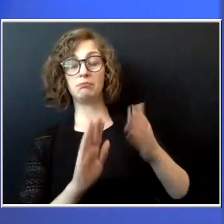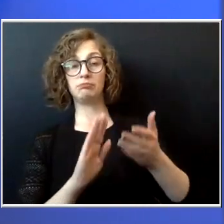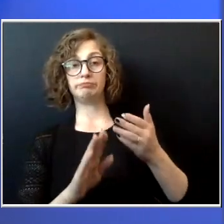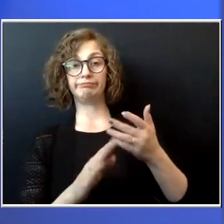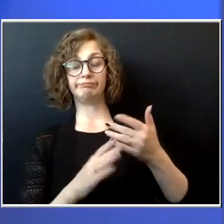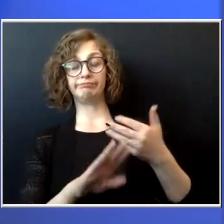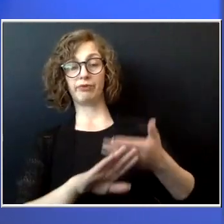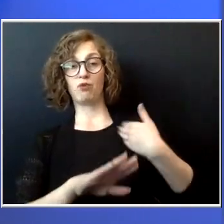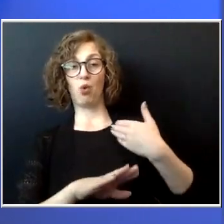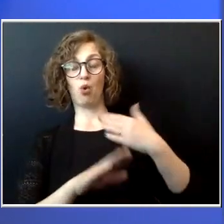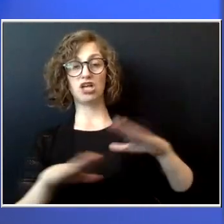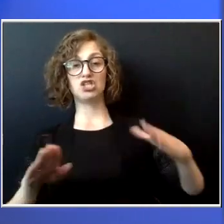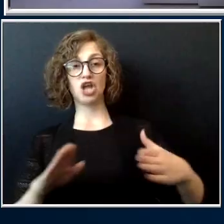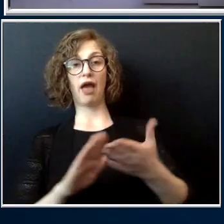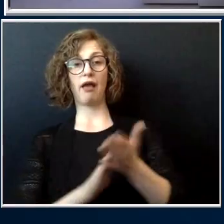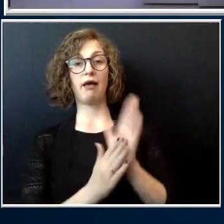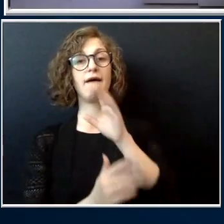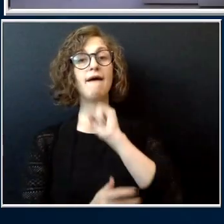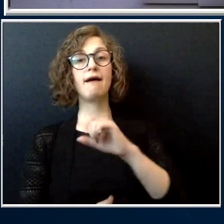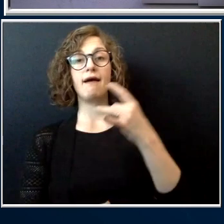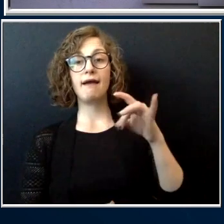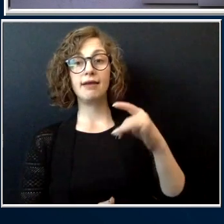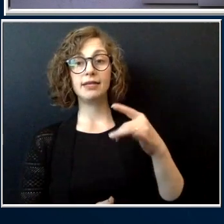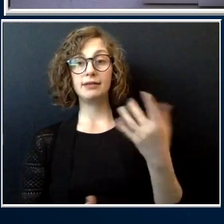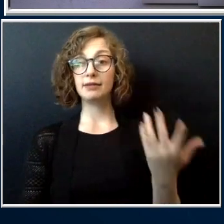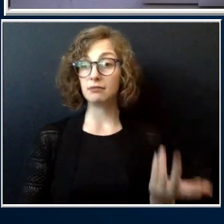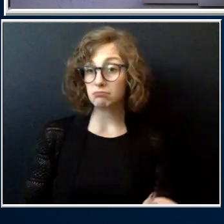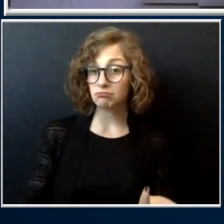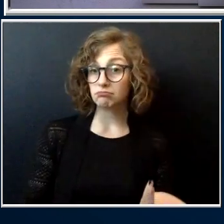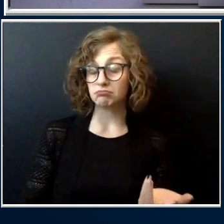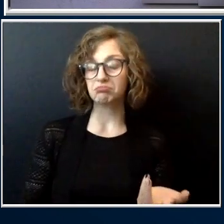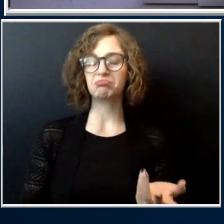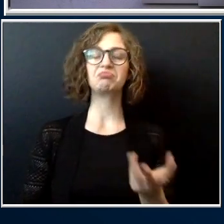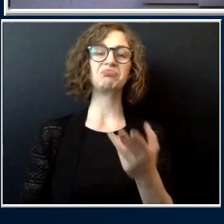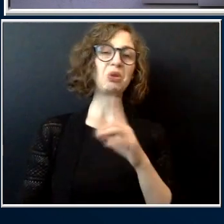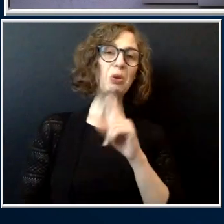Brown, if there's any research coming, on early